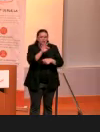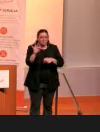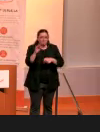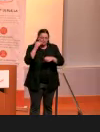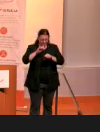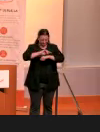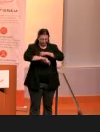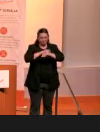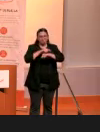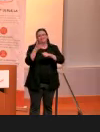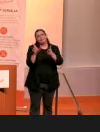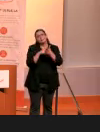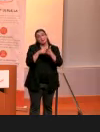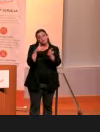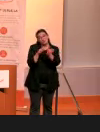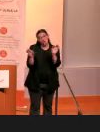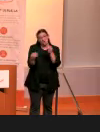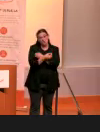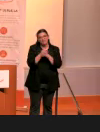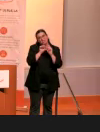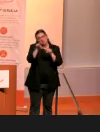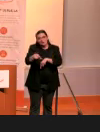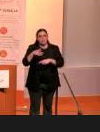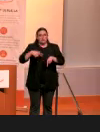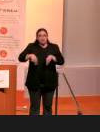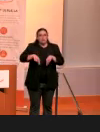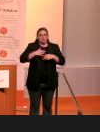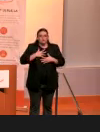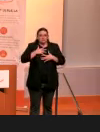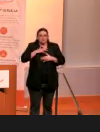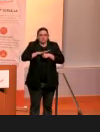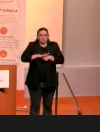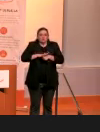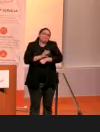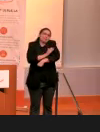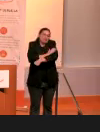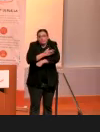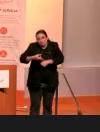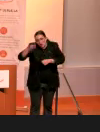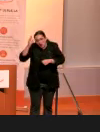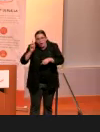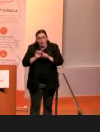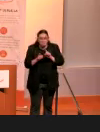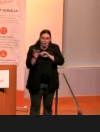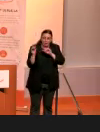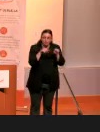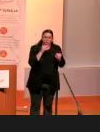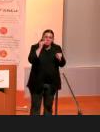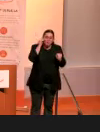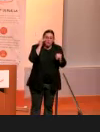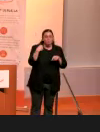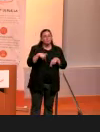when you come to the doctor's office, but if you have a number of readings at home, after you've been sitting down for about 10 to 15 minutes